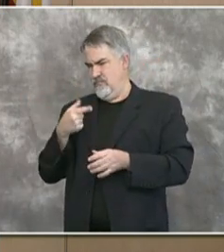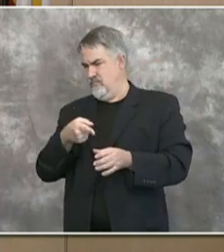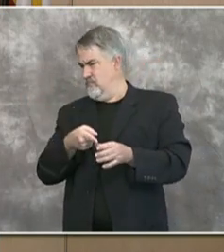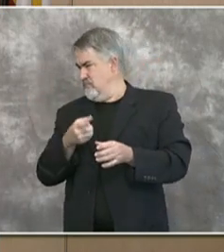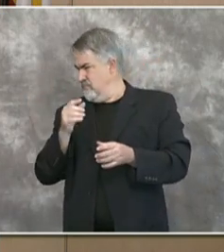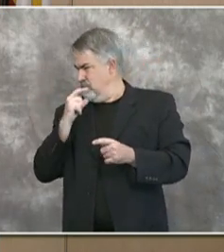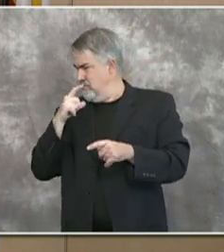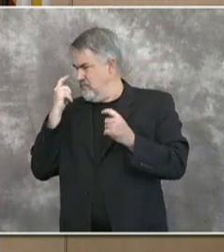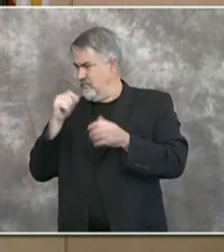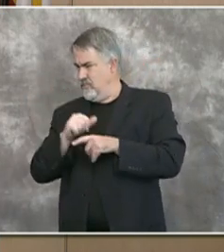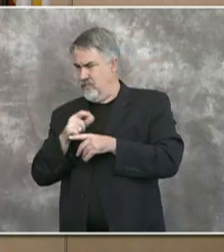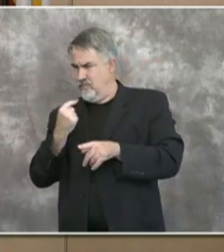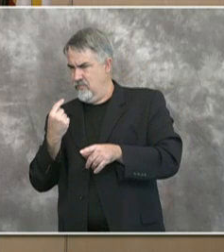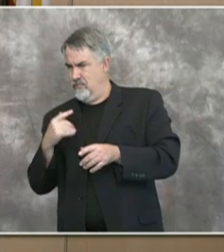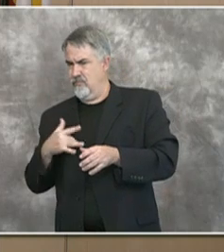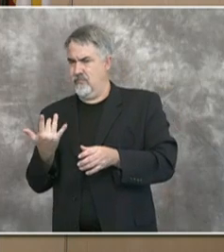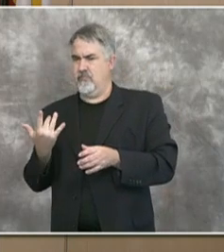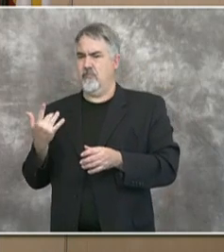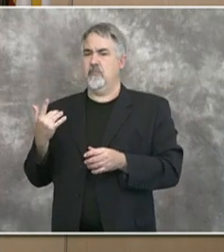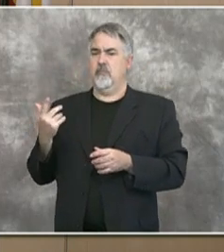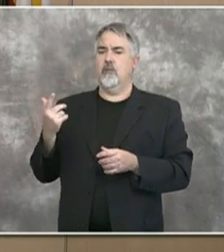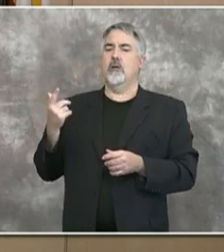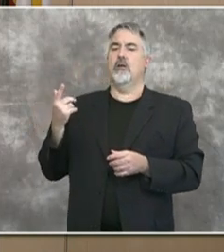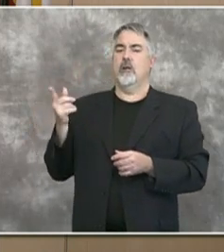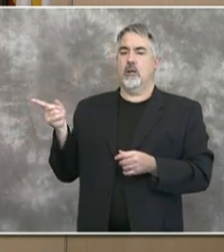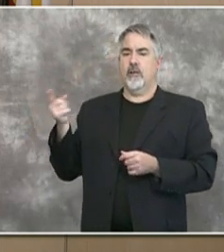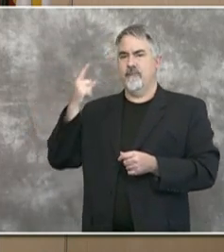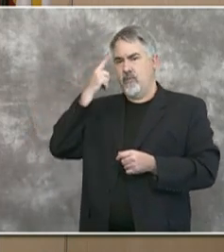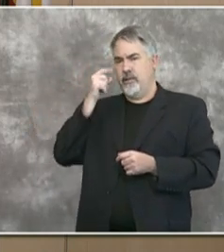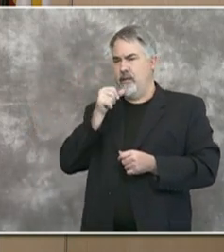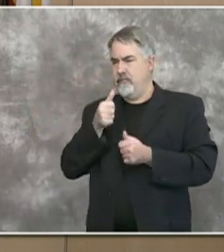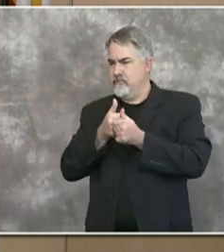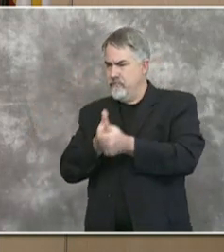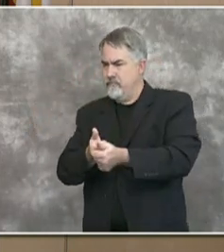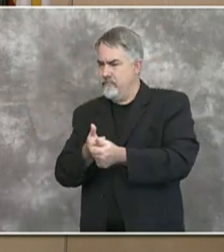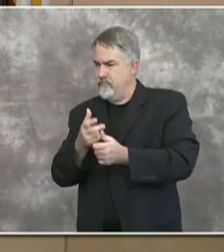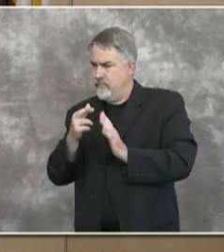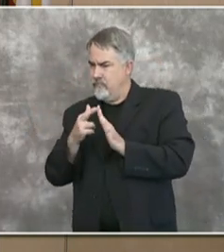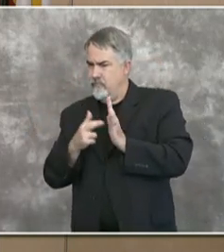jurisdiction's phone number for non-emergent